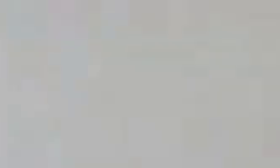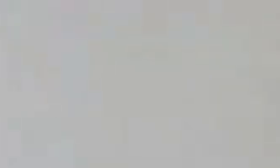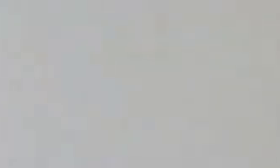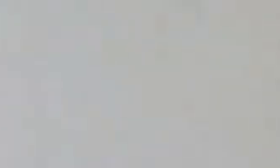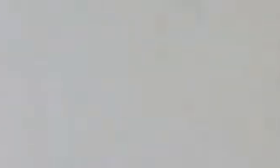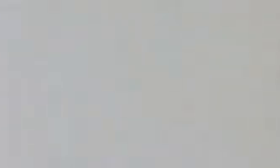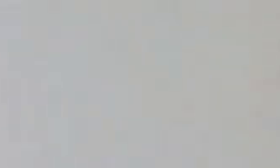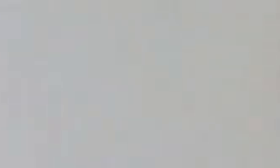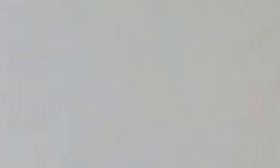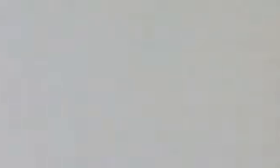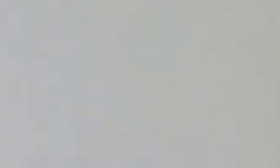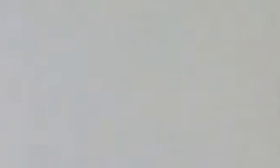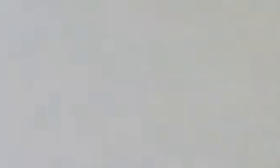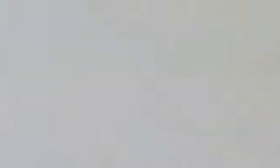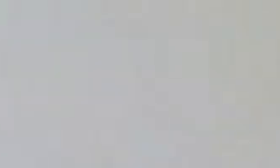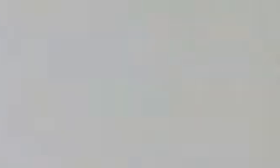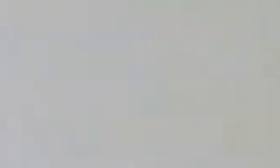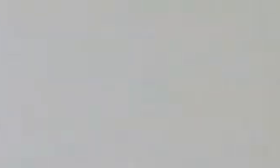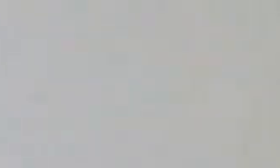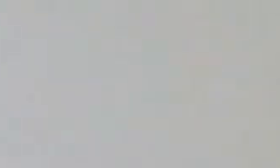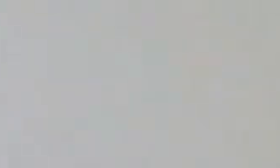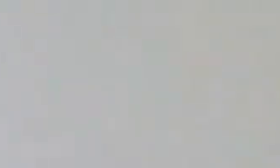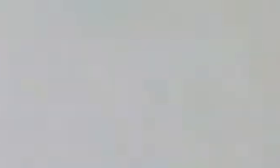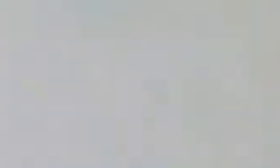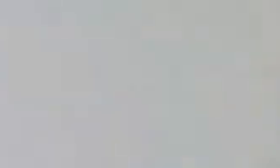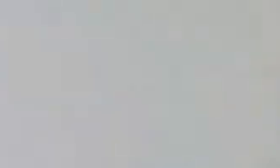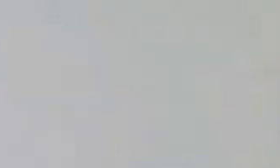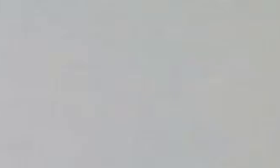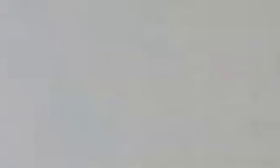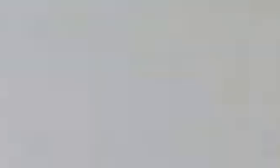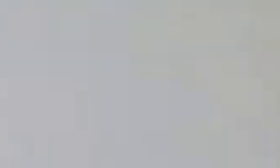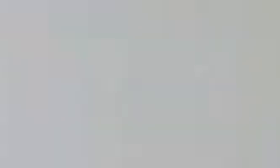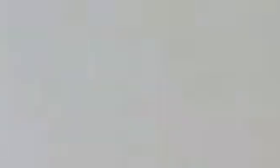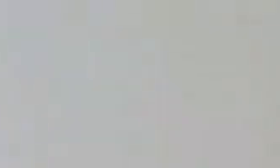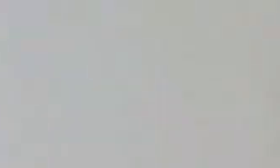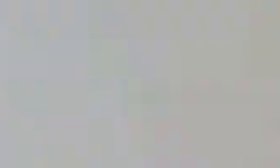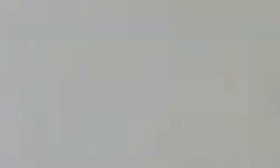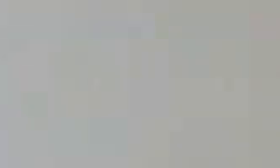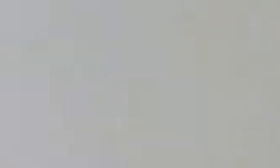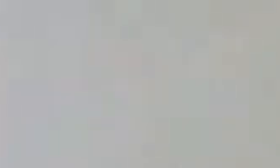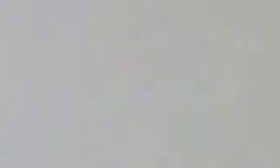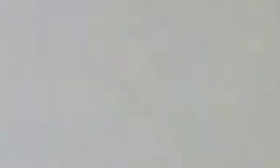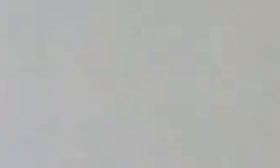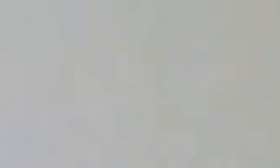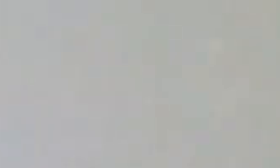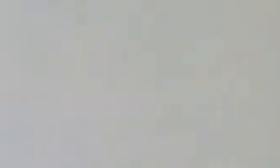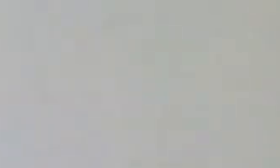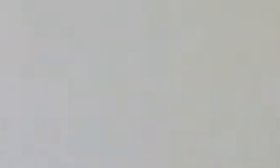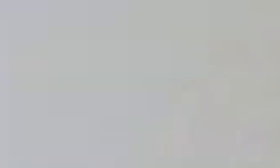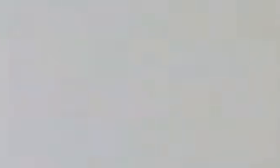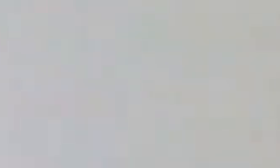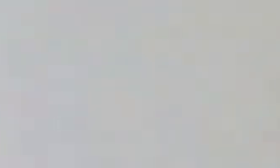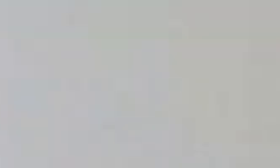Support Services with VB Schools. I would also like to introduce our two interpreters, Stacy Lowe and Kim